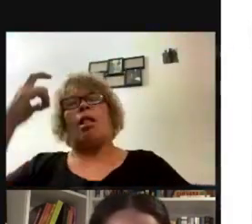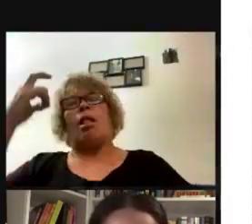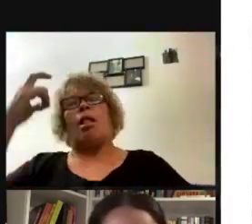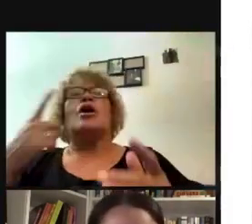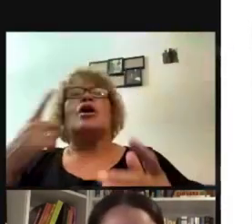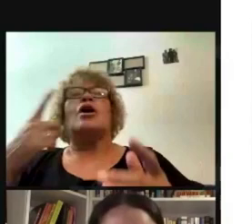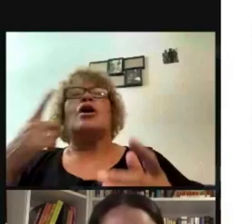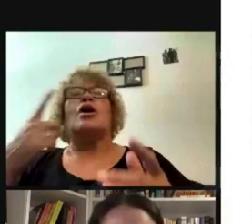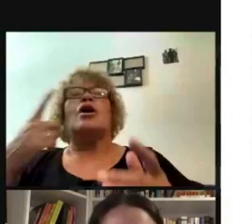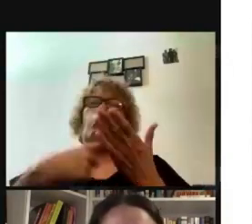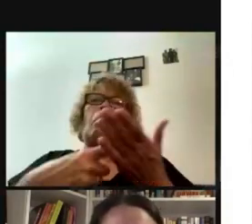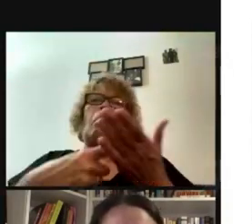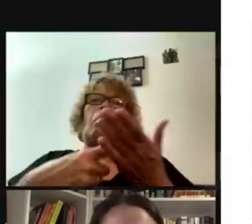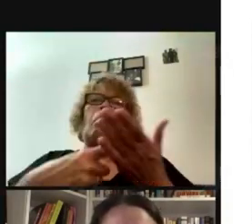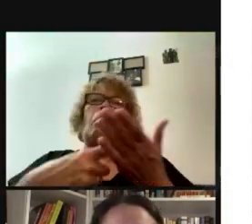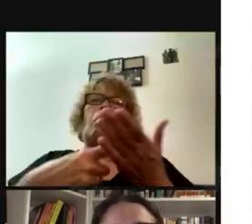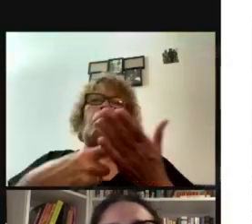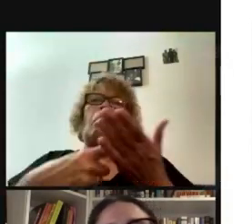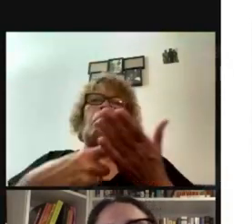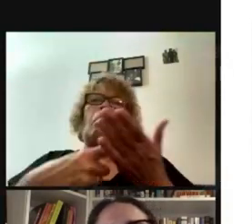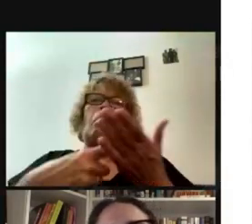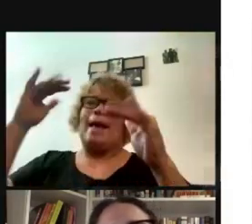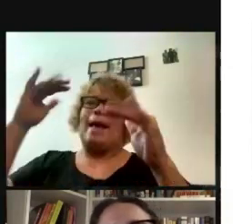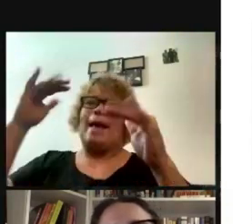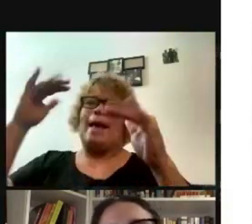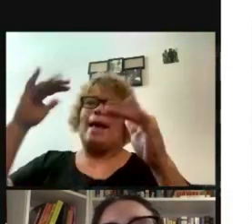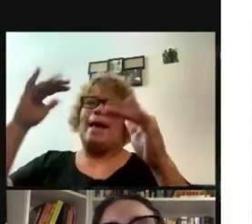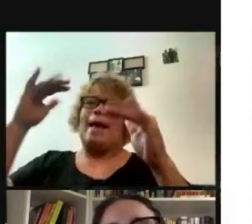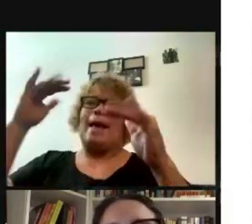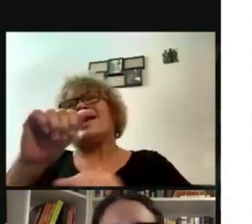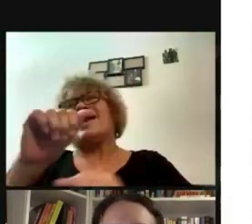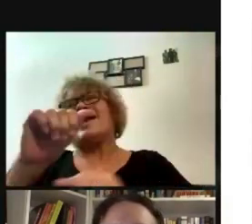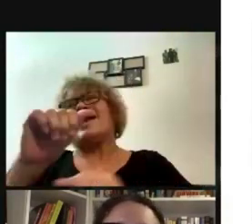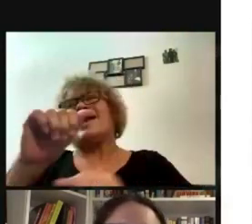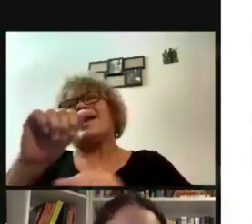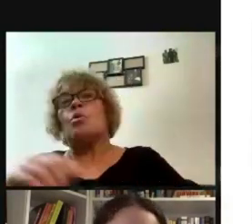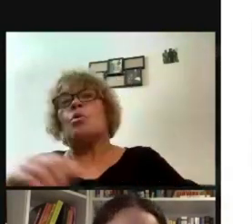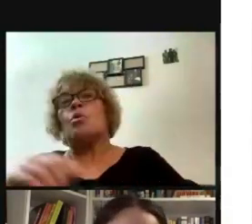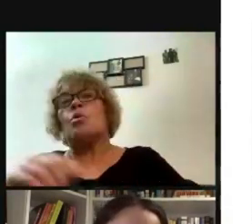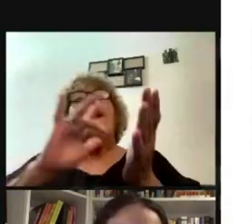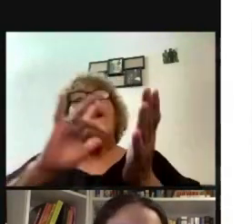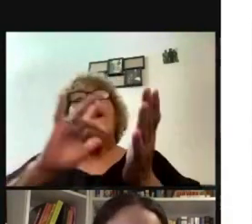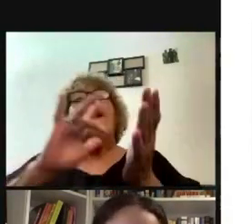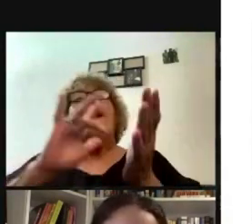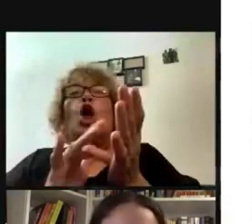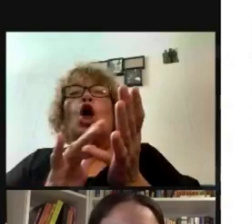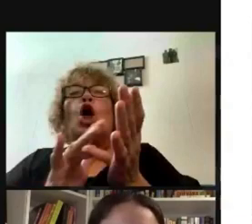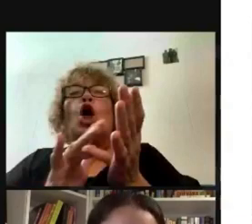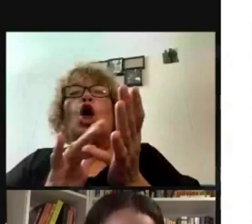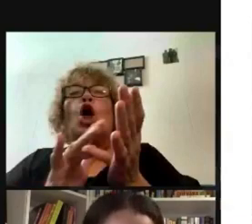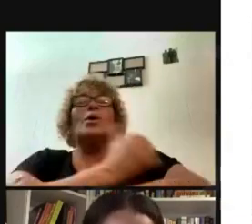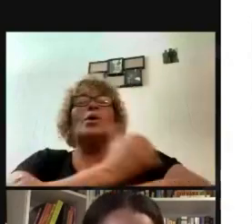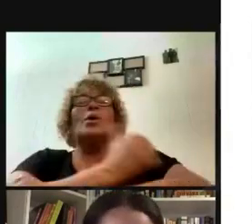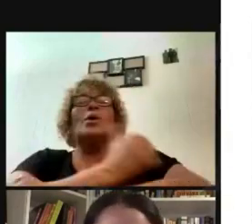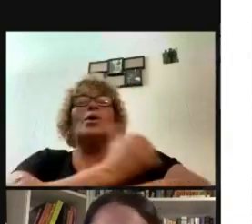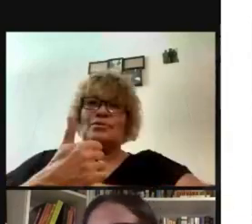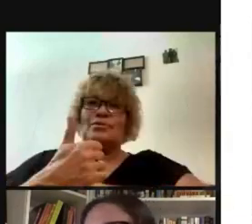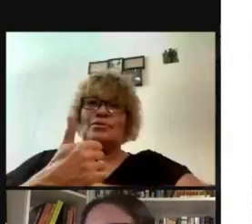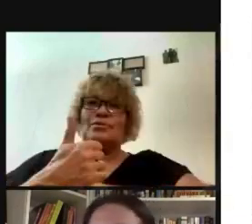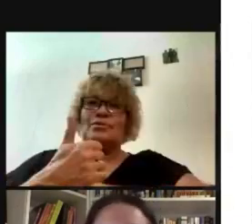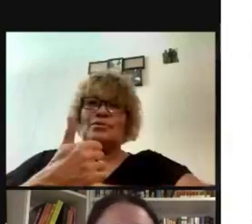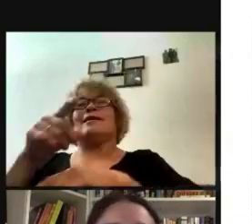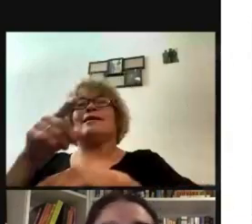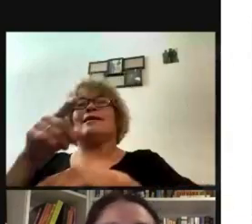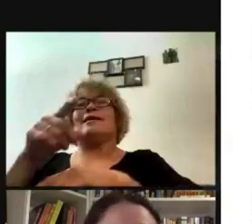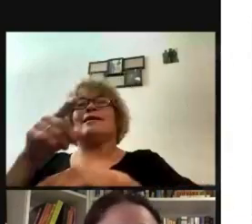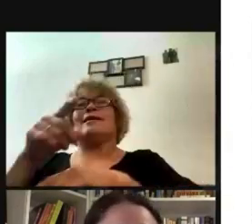case. And it's a place where medical authorities developed and implemented these eugenic theories. And for